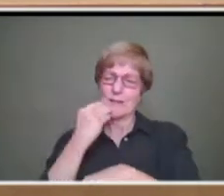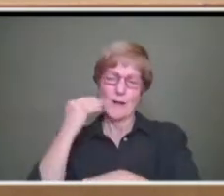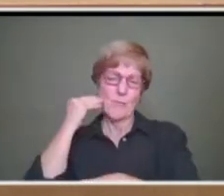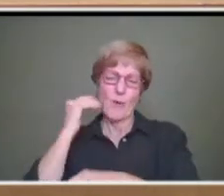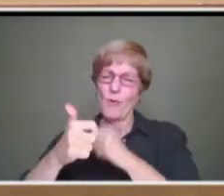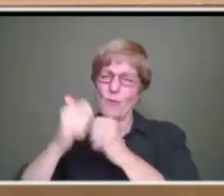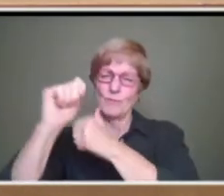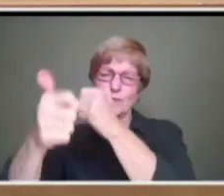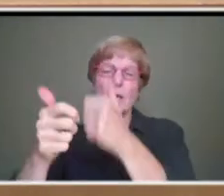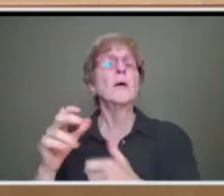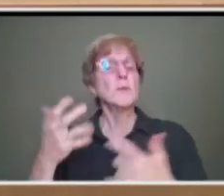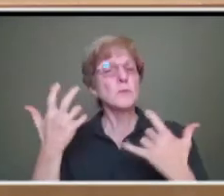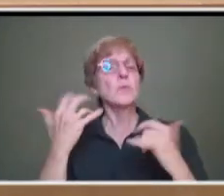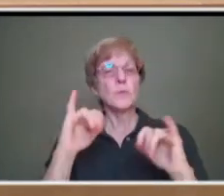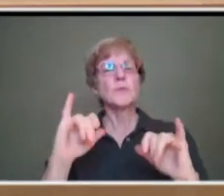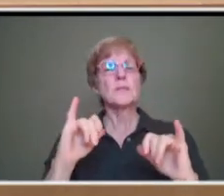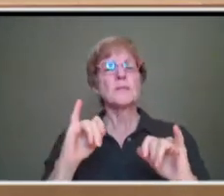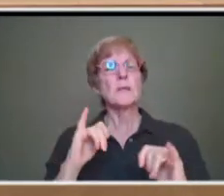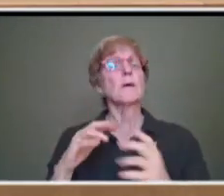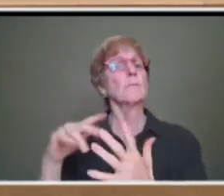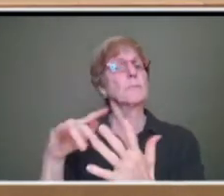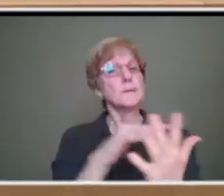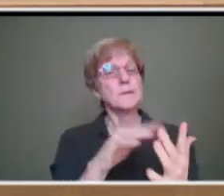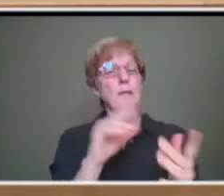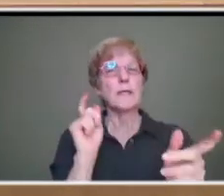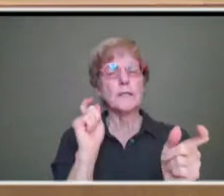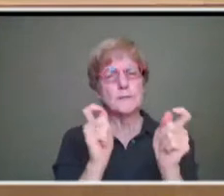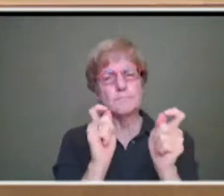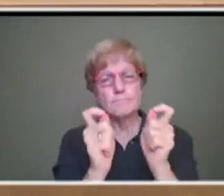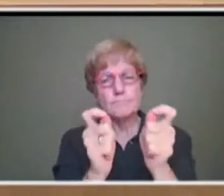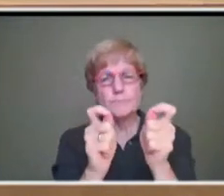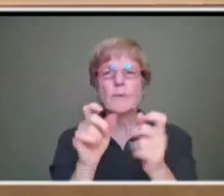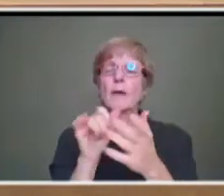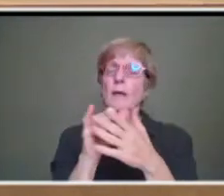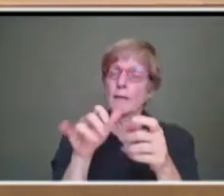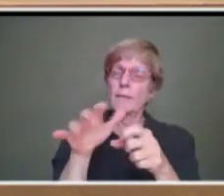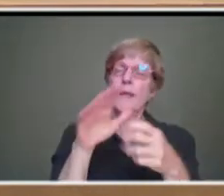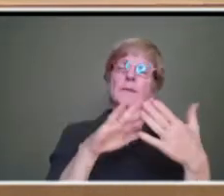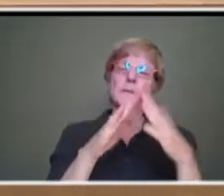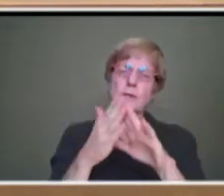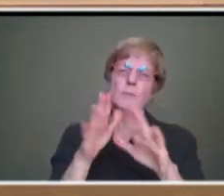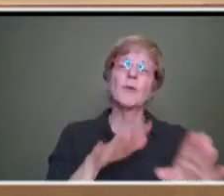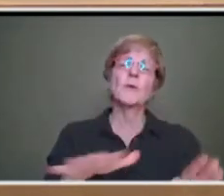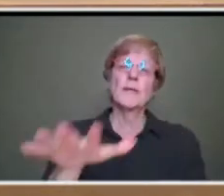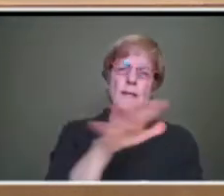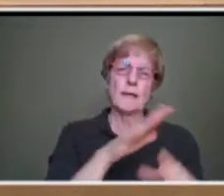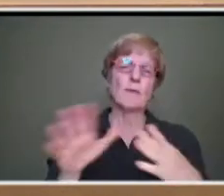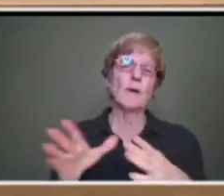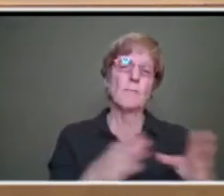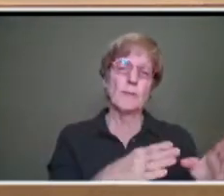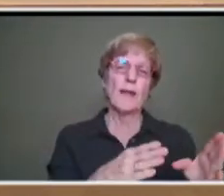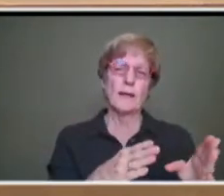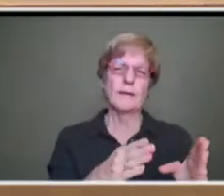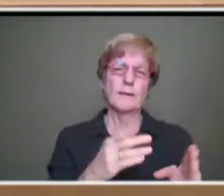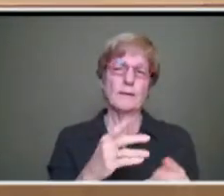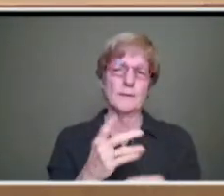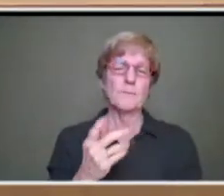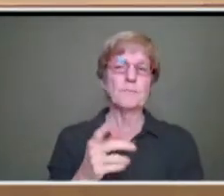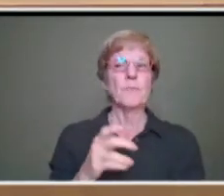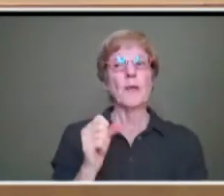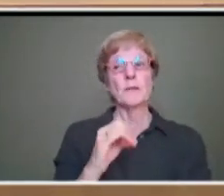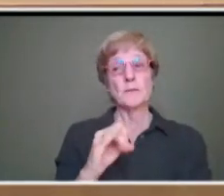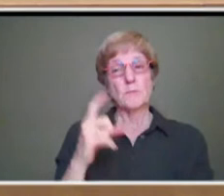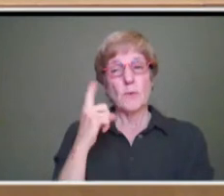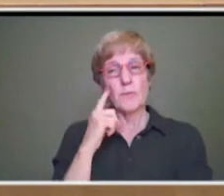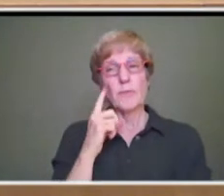get looked at and refined that's what the community planning process is geared to do so I would expect some things to